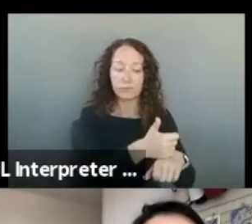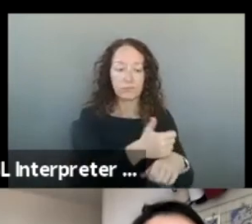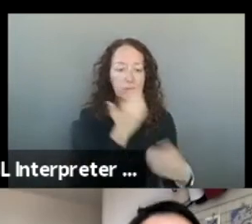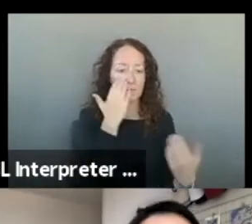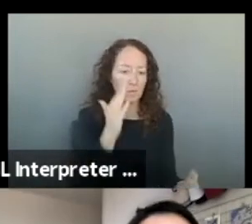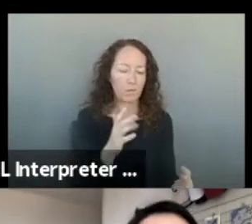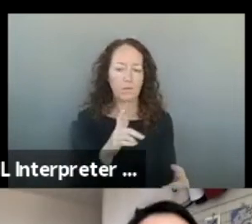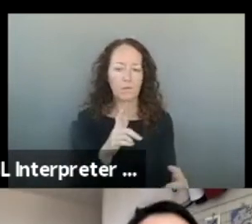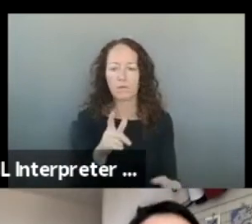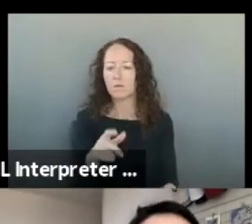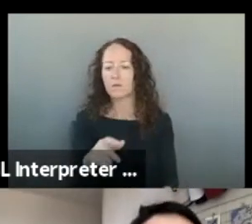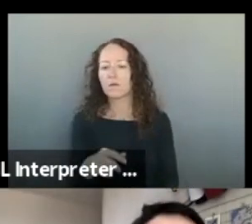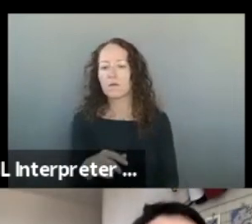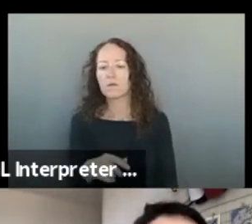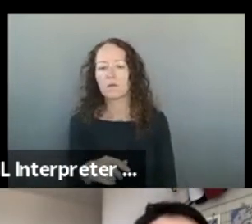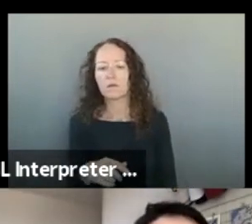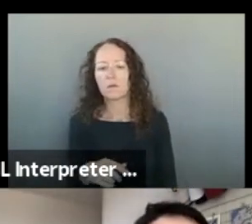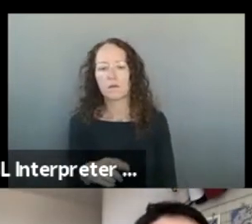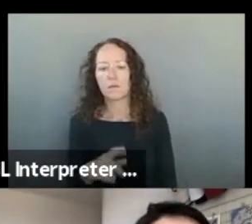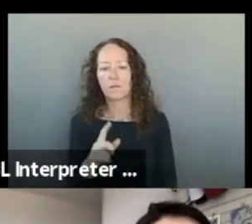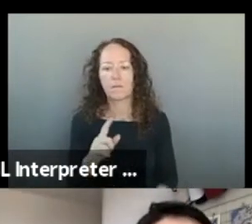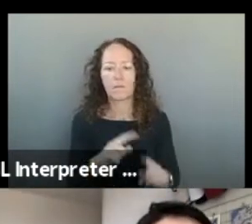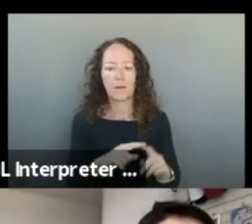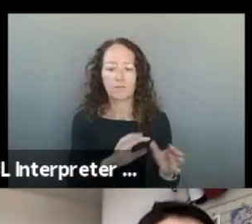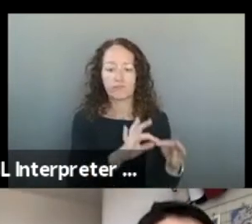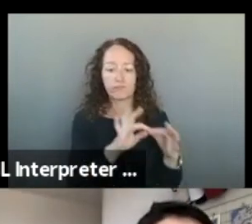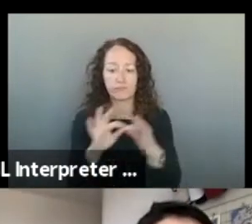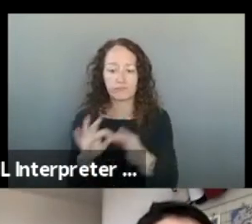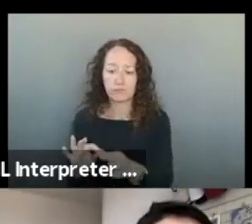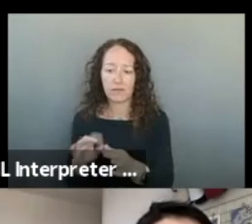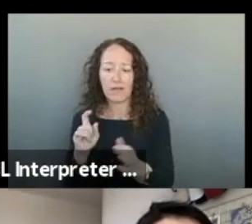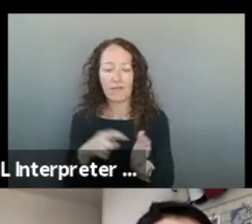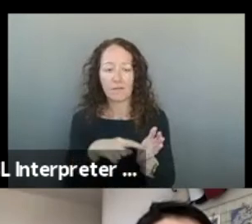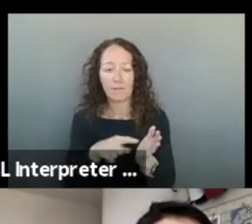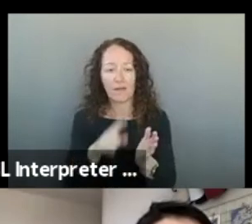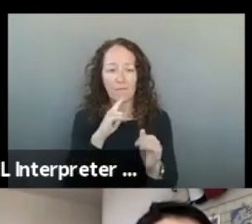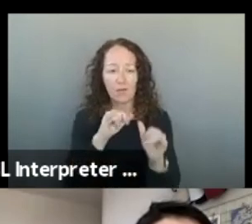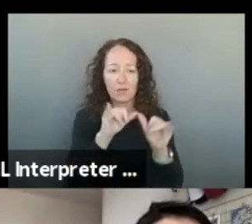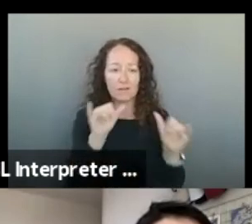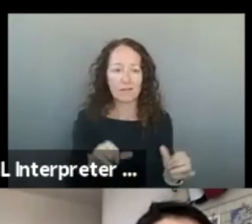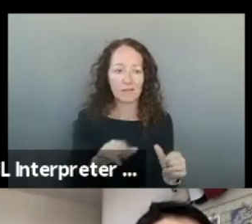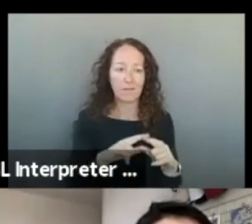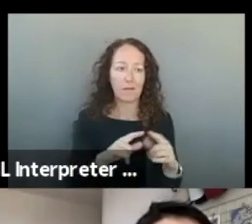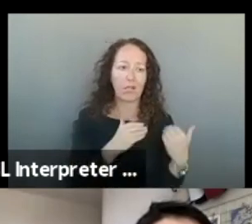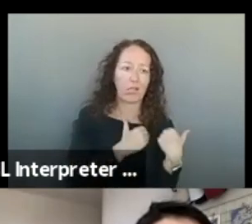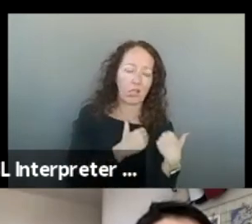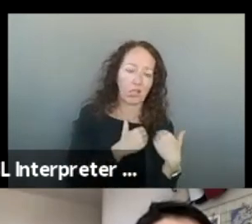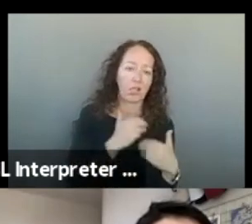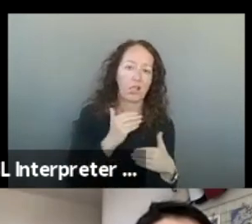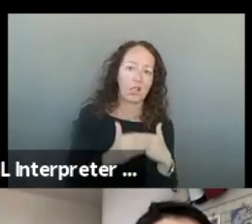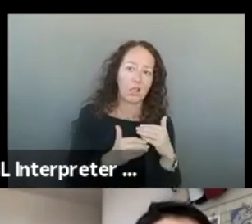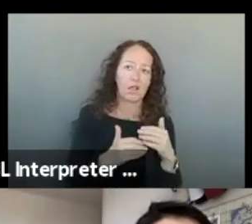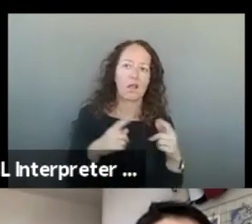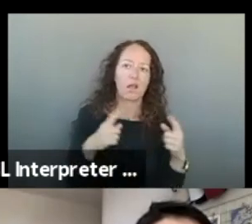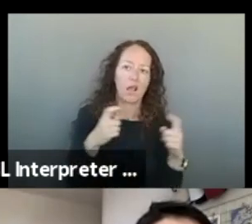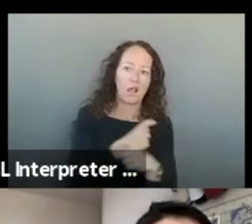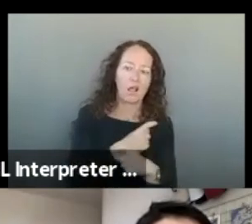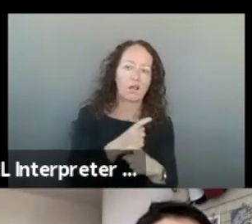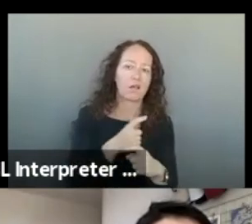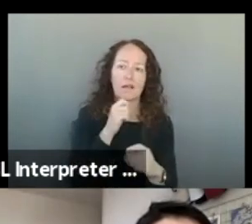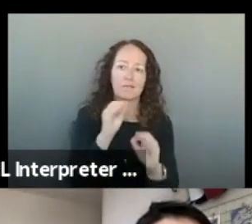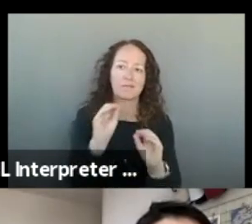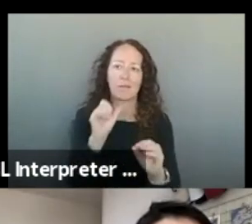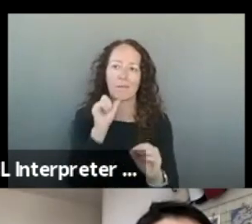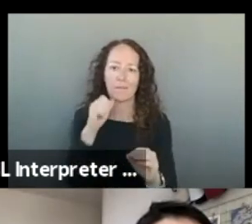correlation between having to pay into a system that is both cumbersome and tedious and doesn't benefit you. And so, and how does that